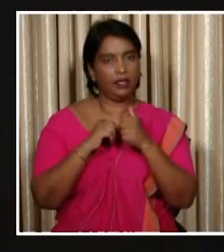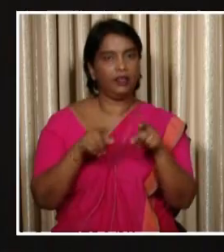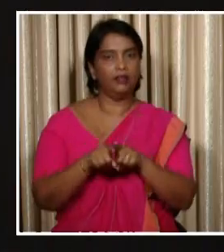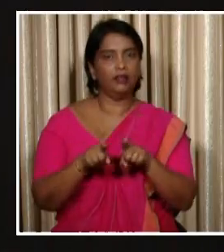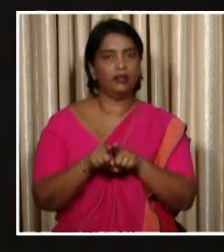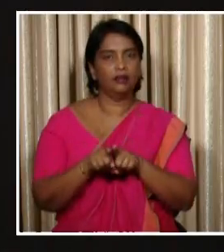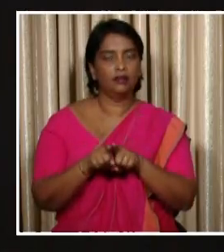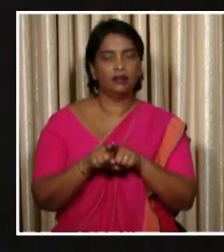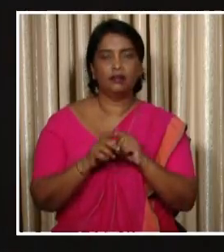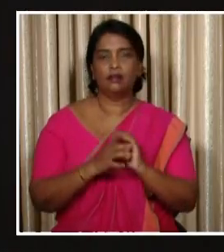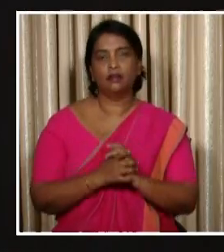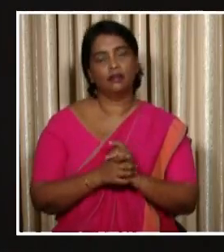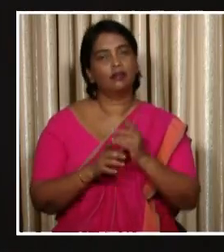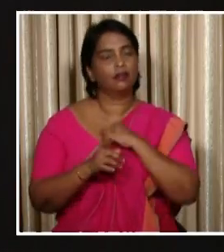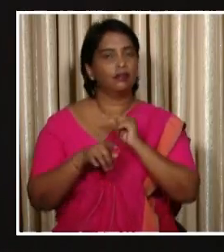quickly.